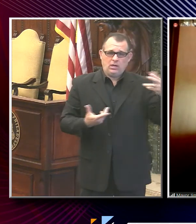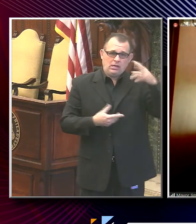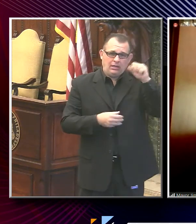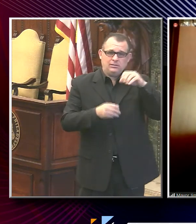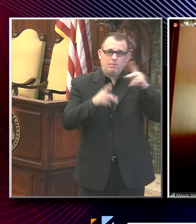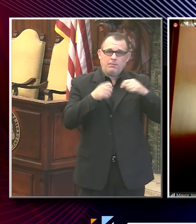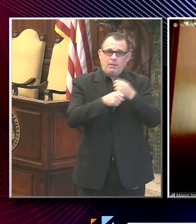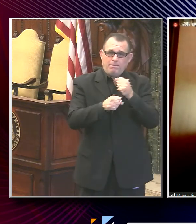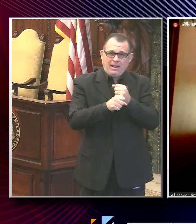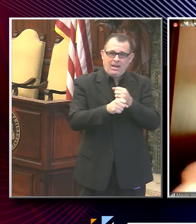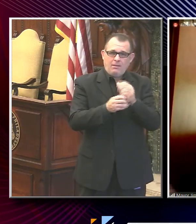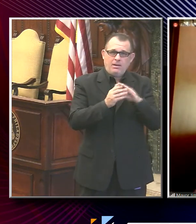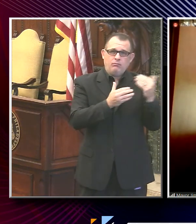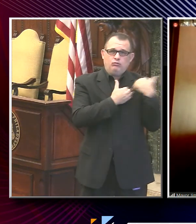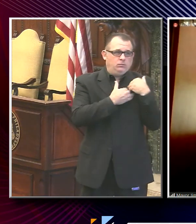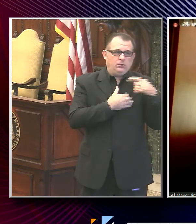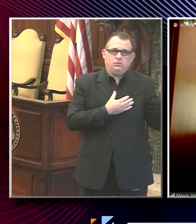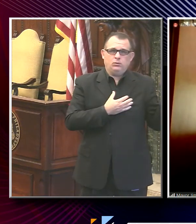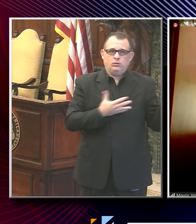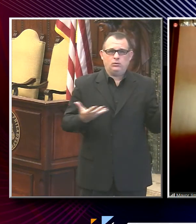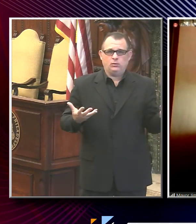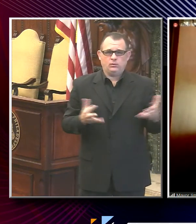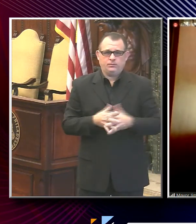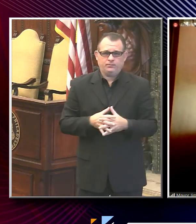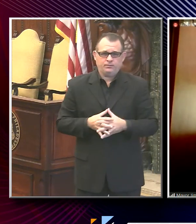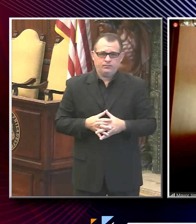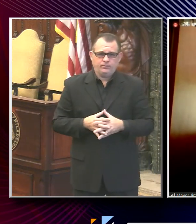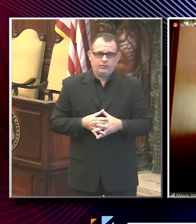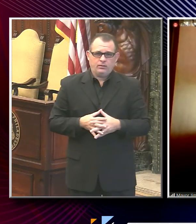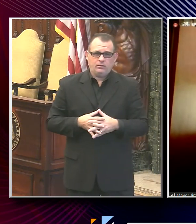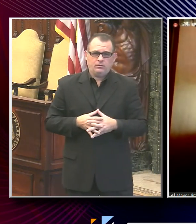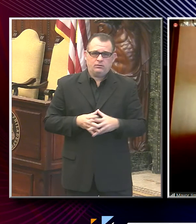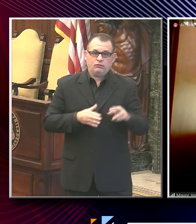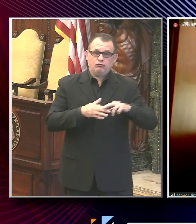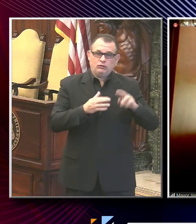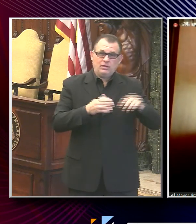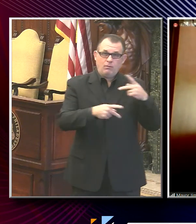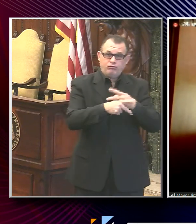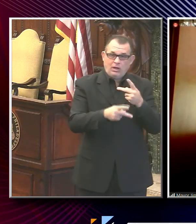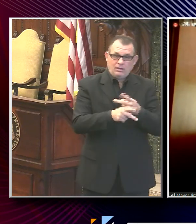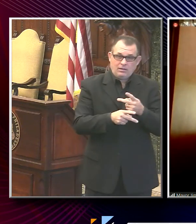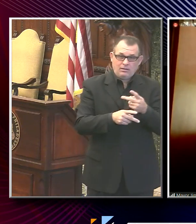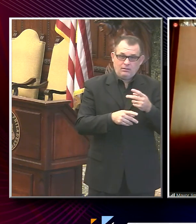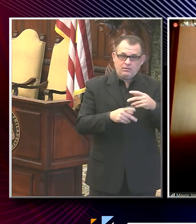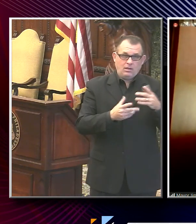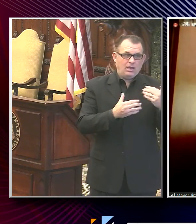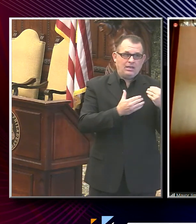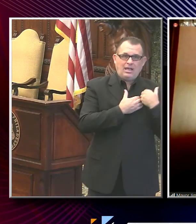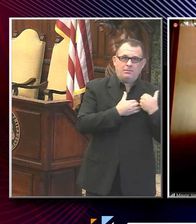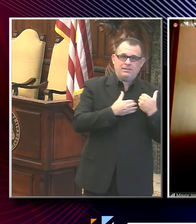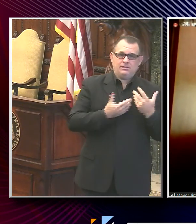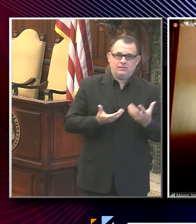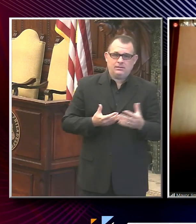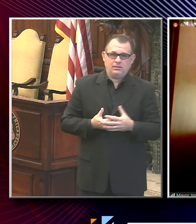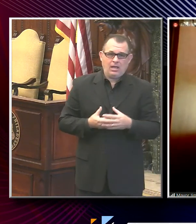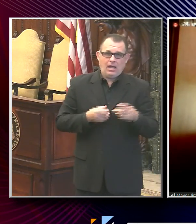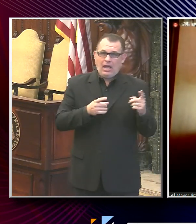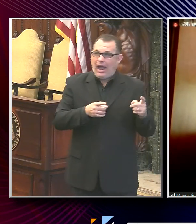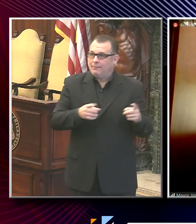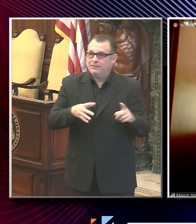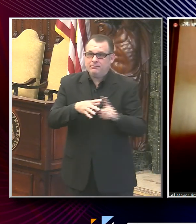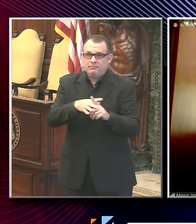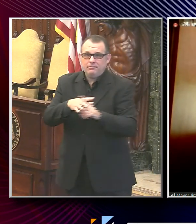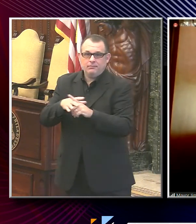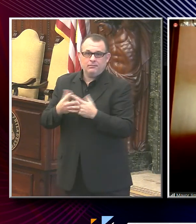somewhat responsible for the effect of the product that they're making. Product liability exists in almost every manufacturing situation